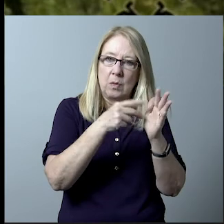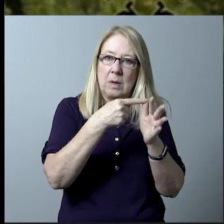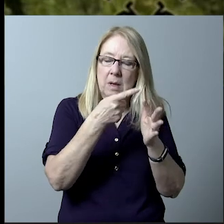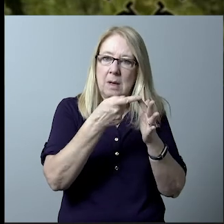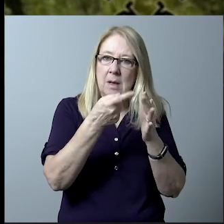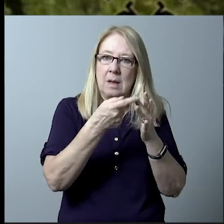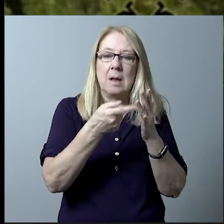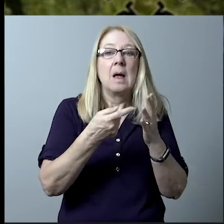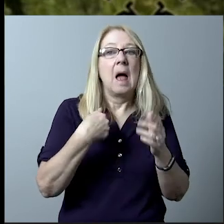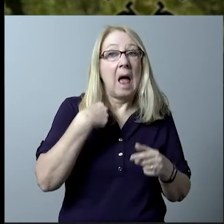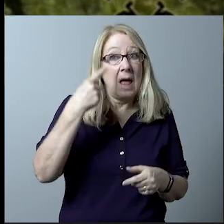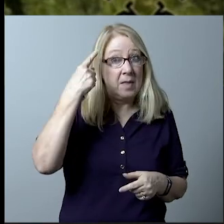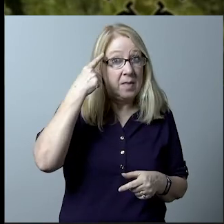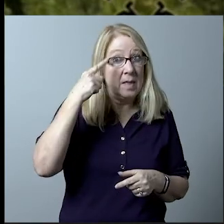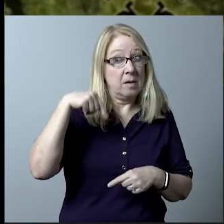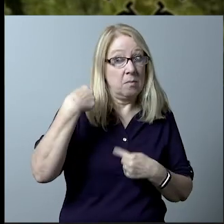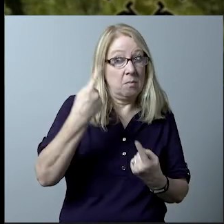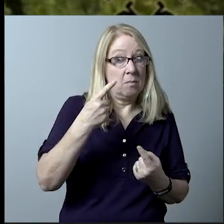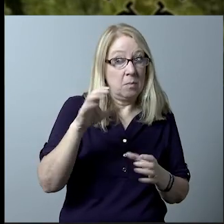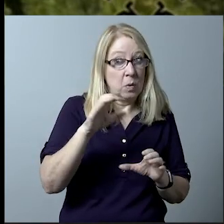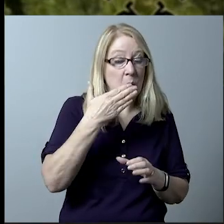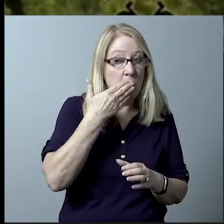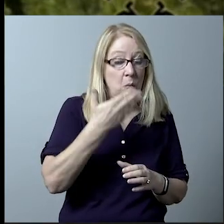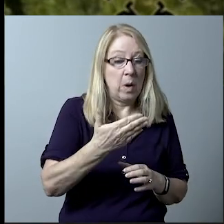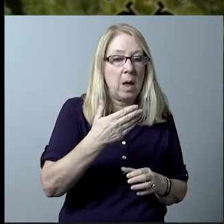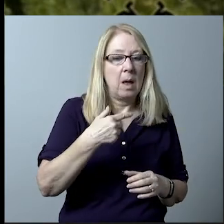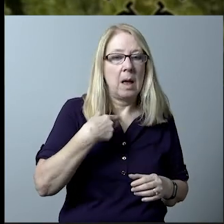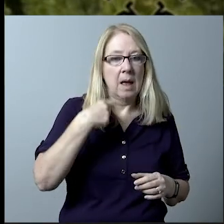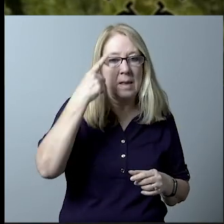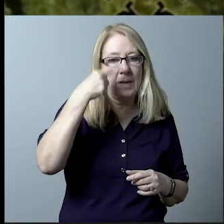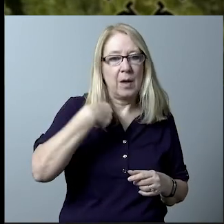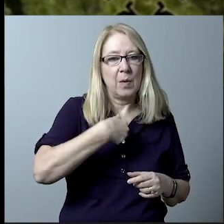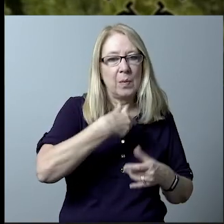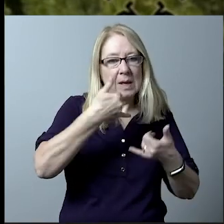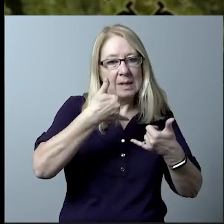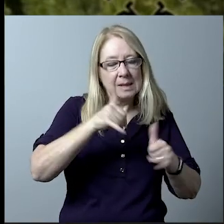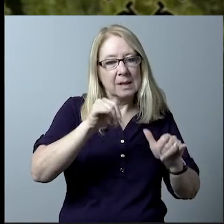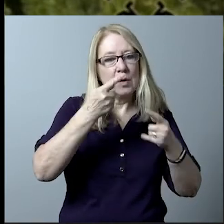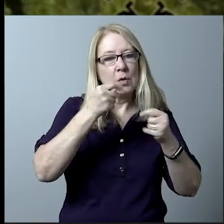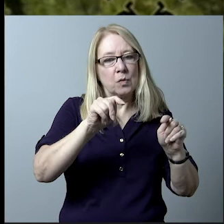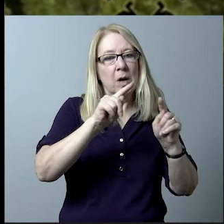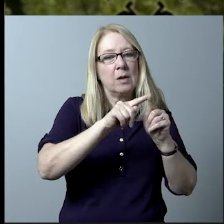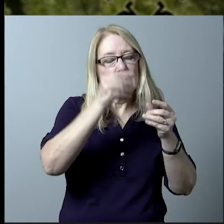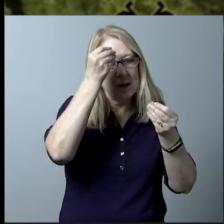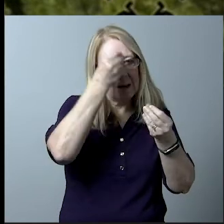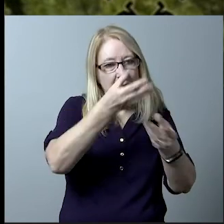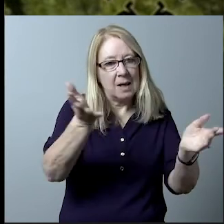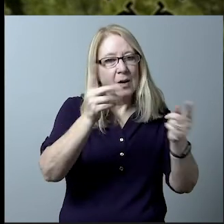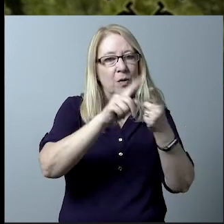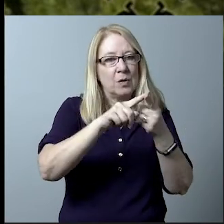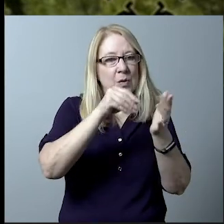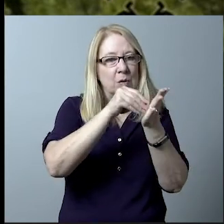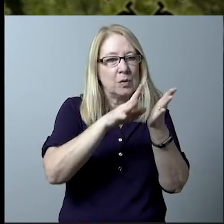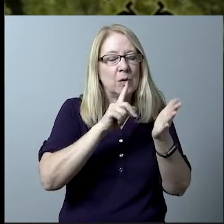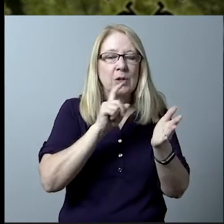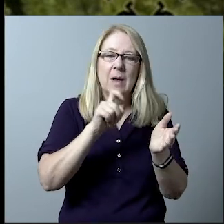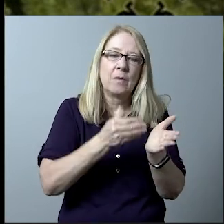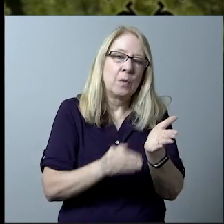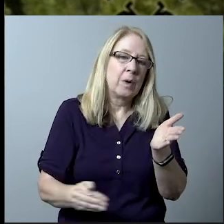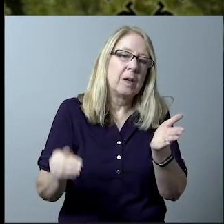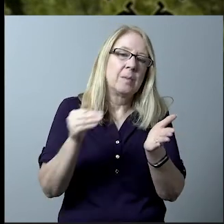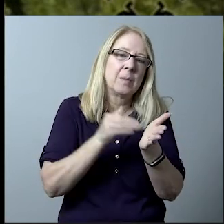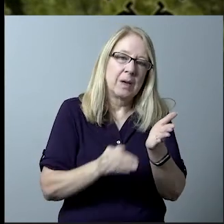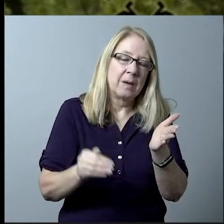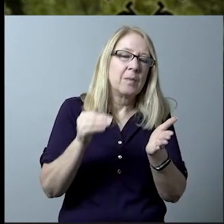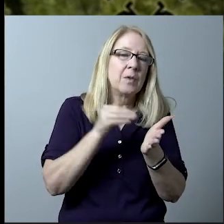to be following these guidelines. And so I think it's going well. And I think that we're still trying to get this message out to students. It's really